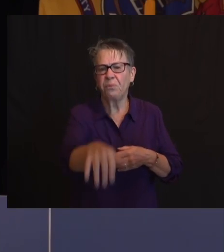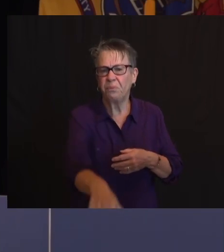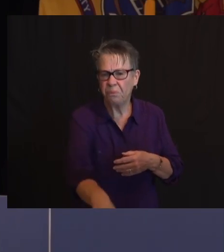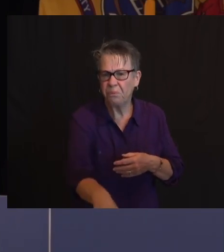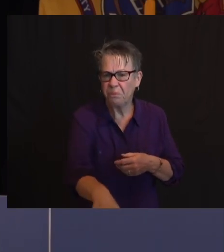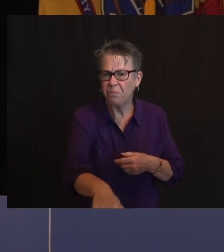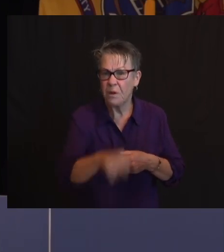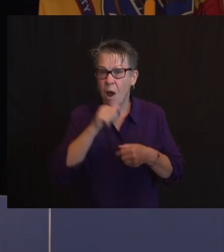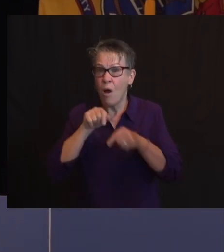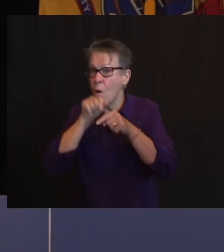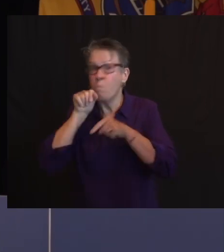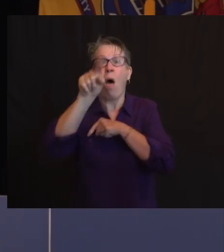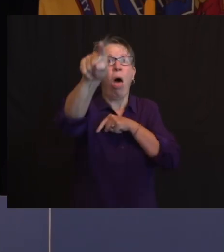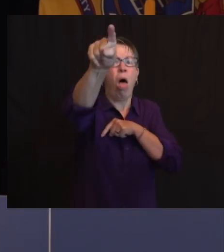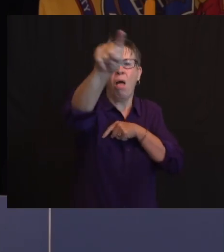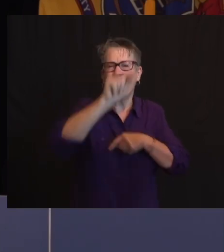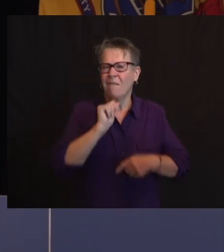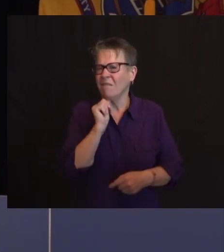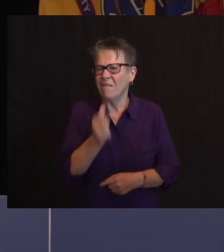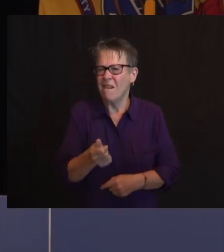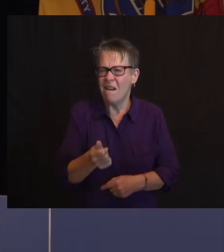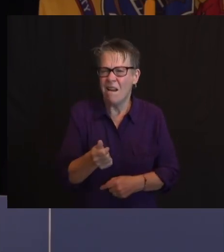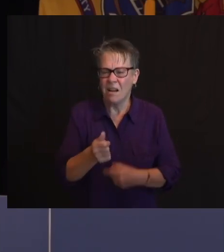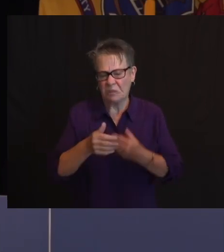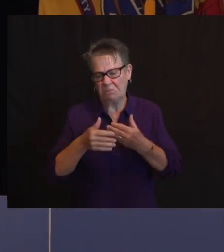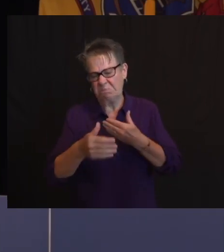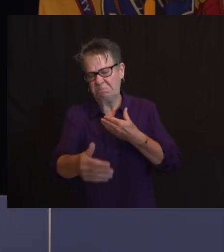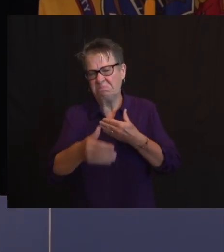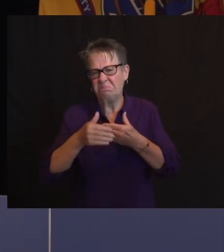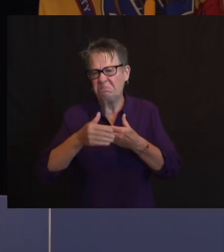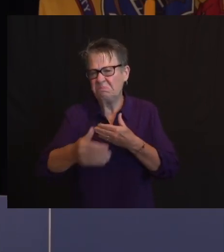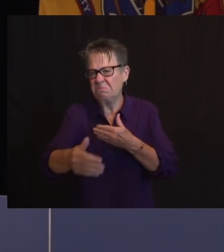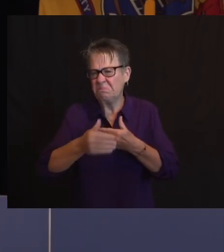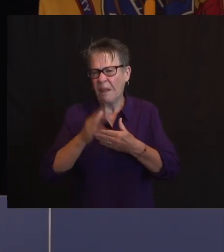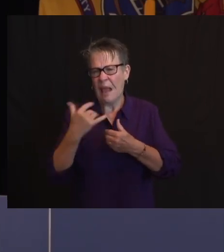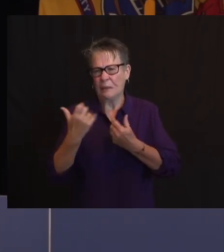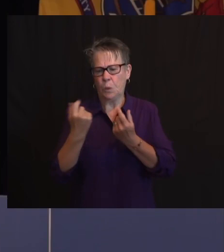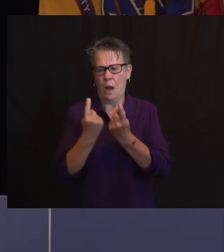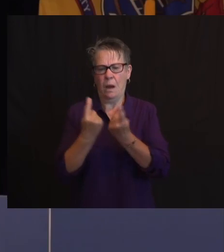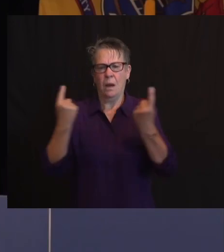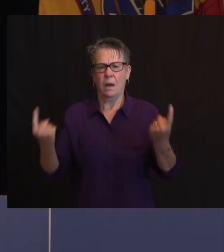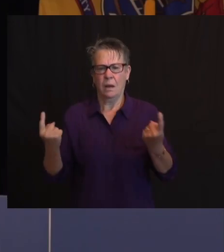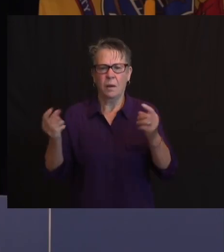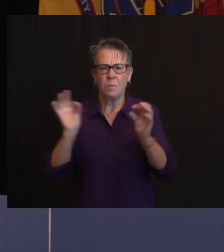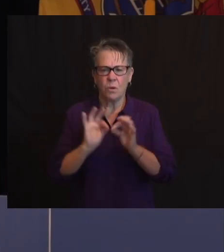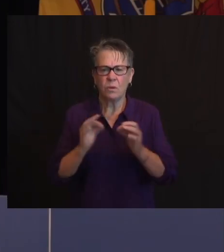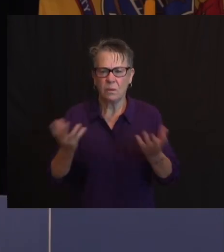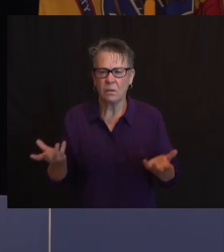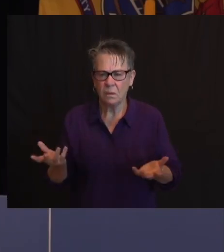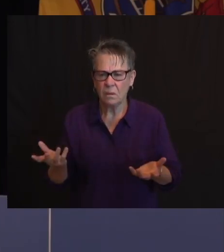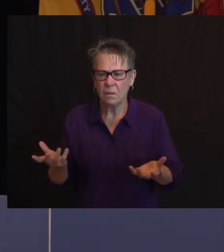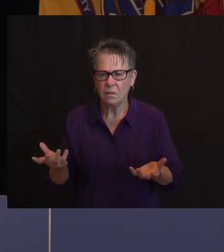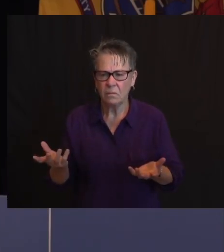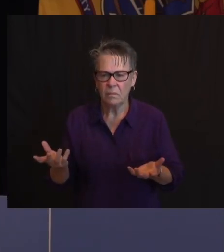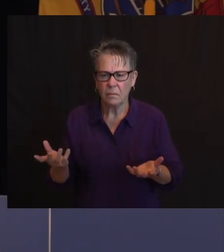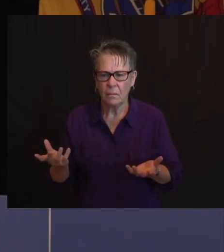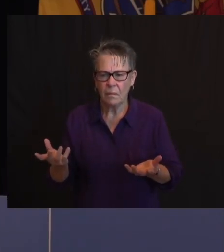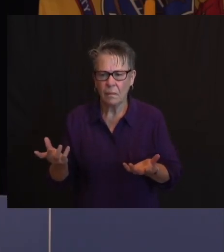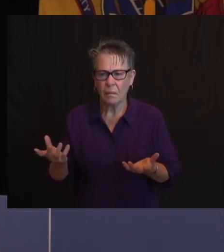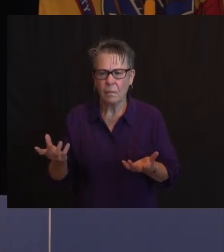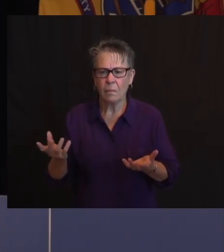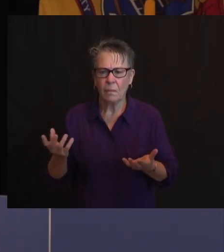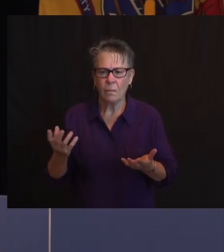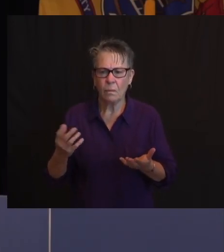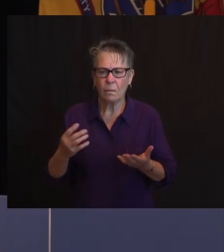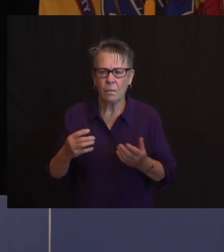the ability to conceivably go longer distances or stay in the air for longer periods of time and then infect more people. It's